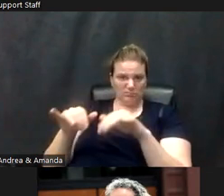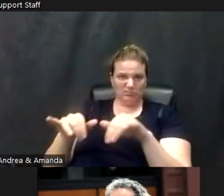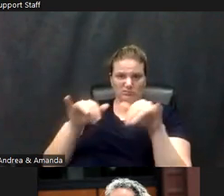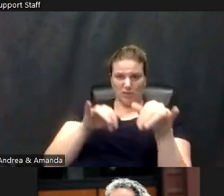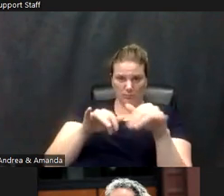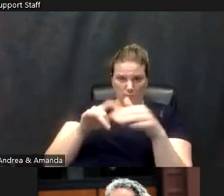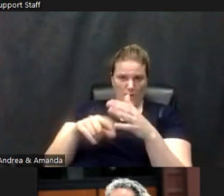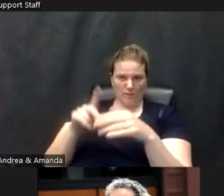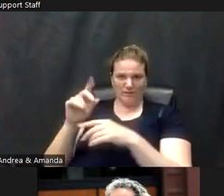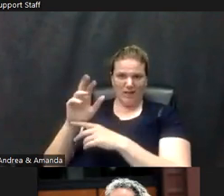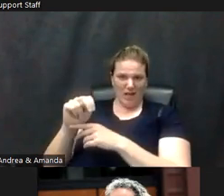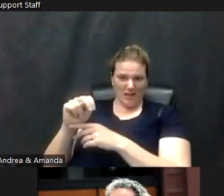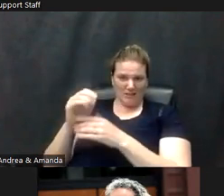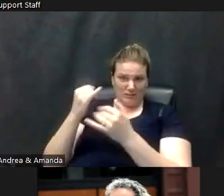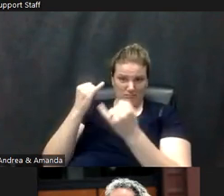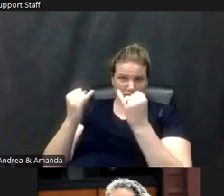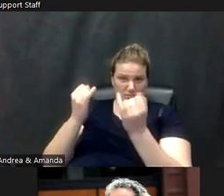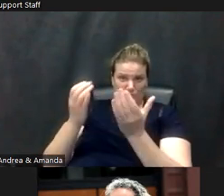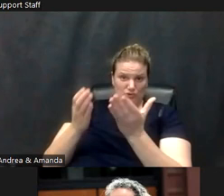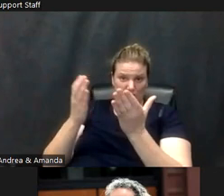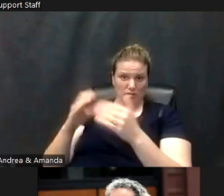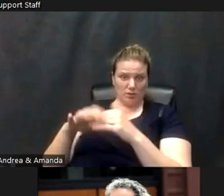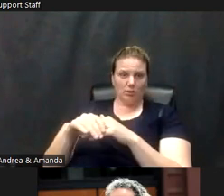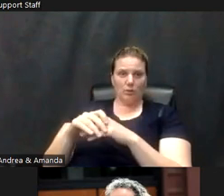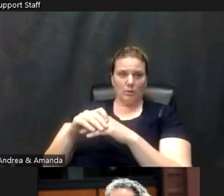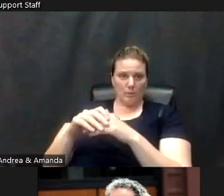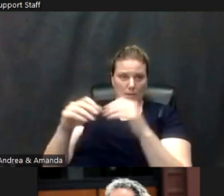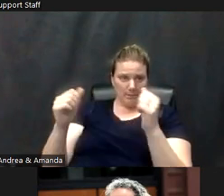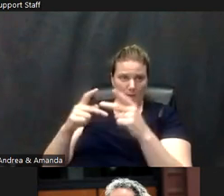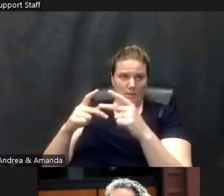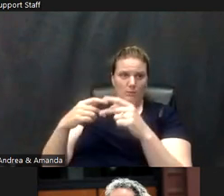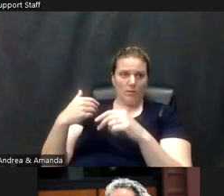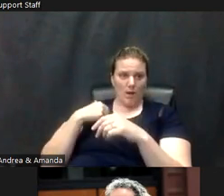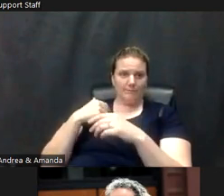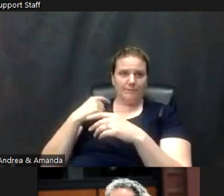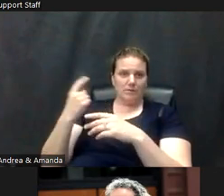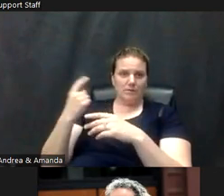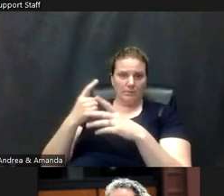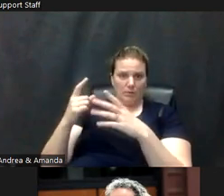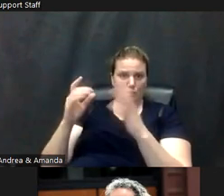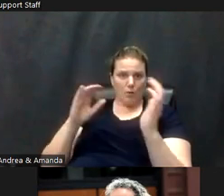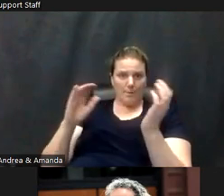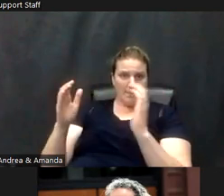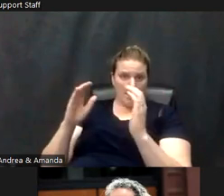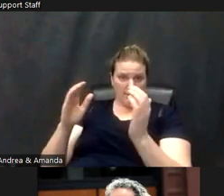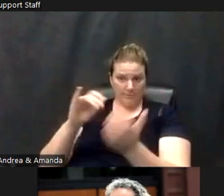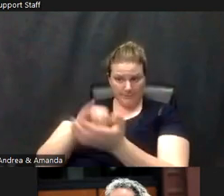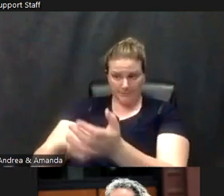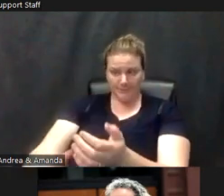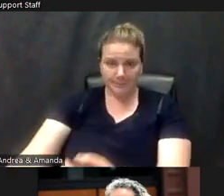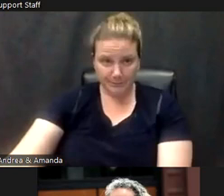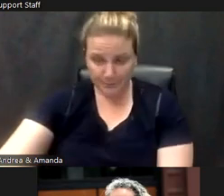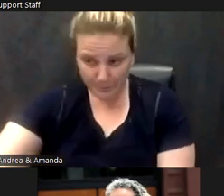Dan was suggesting, so that when we do come back, we will have something to compare each of